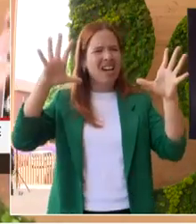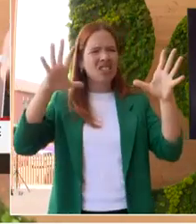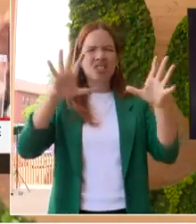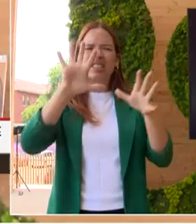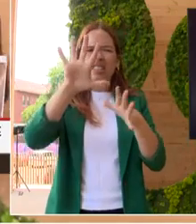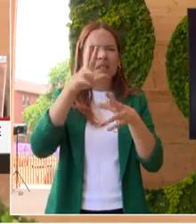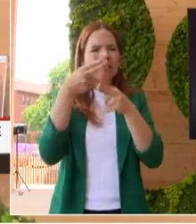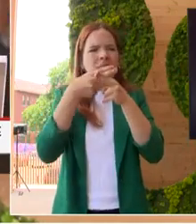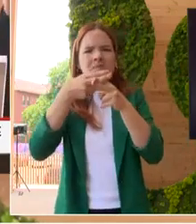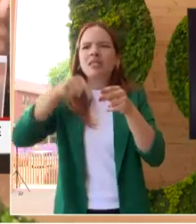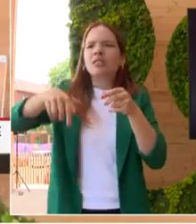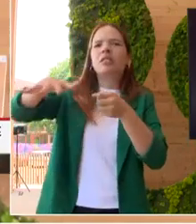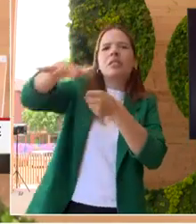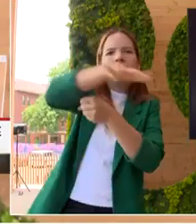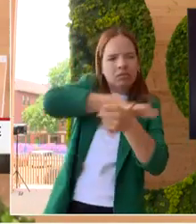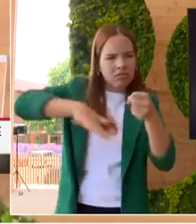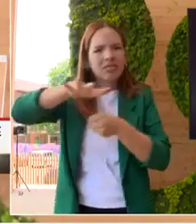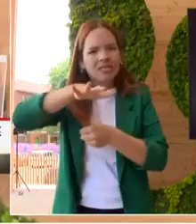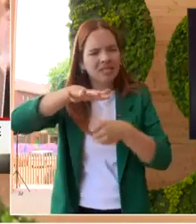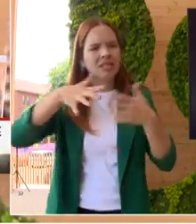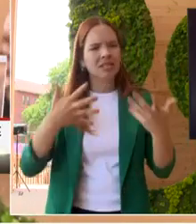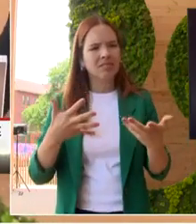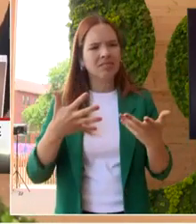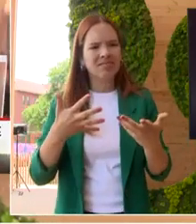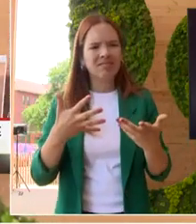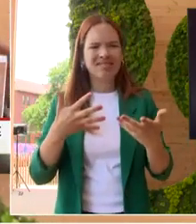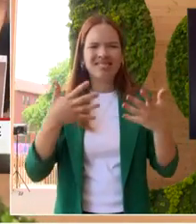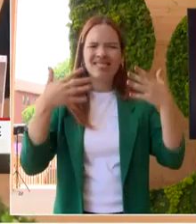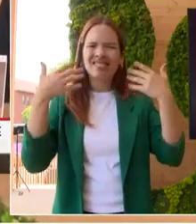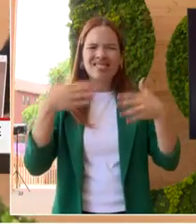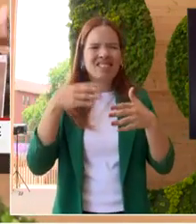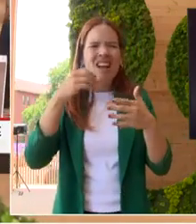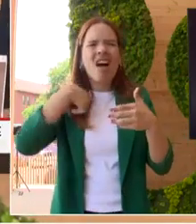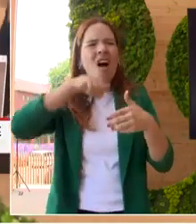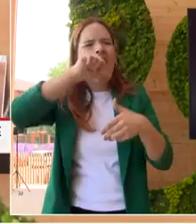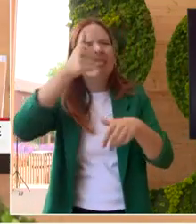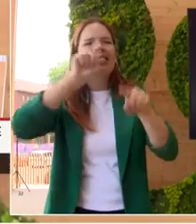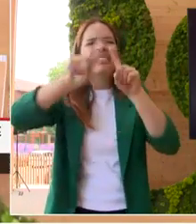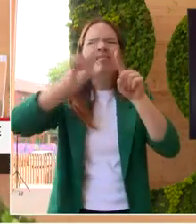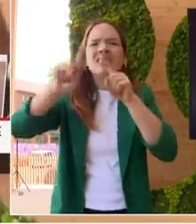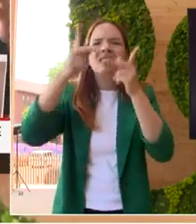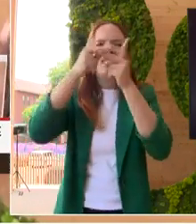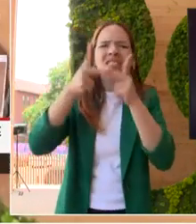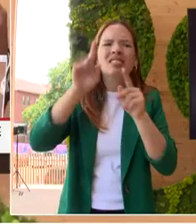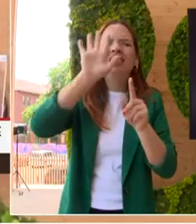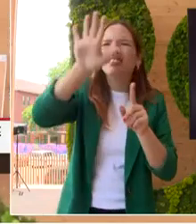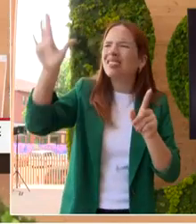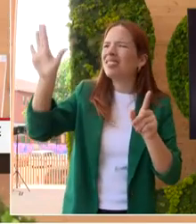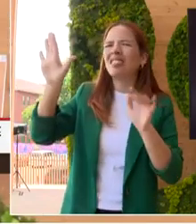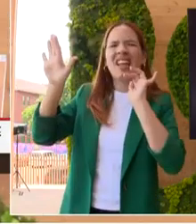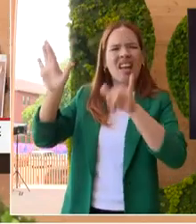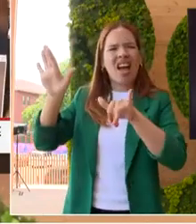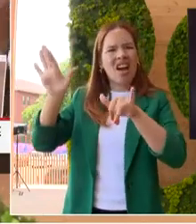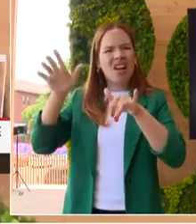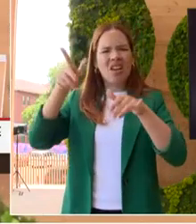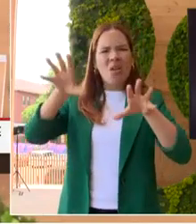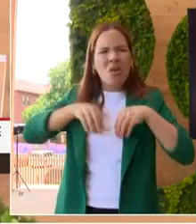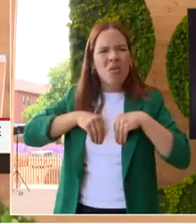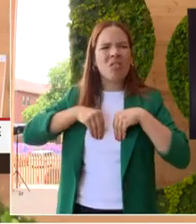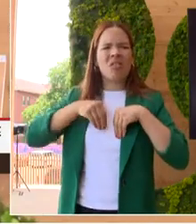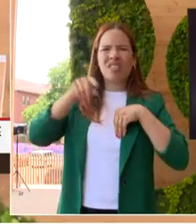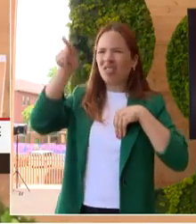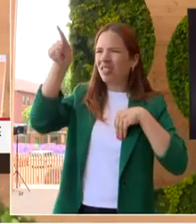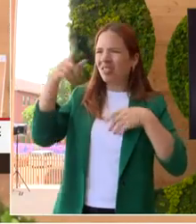it's indicative of us not to stop here, but look at other places and spaces we can encourage entrepreneurship and growth in our own community, because we have to put our